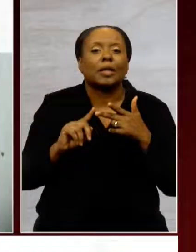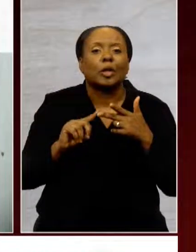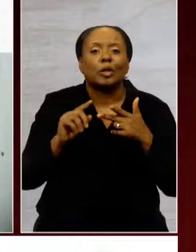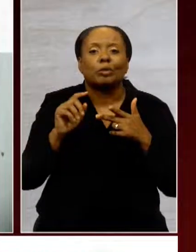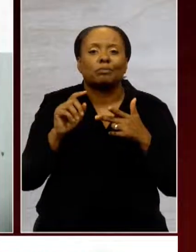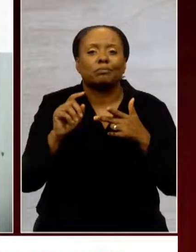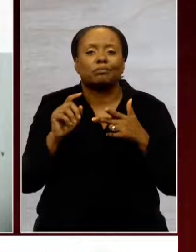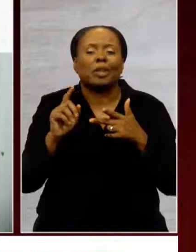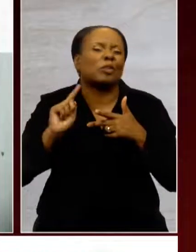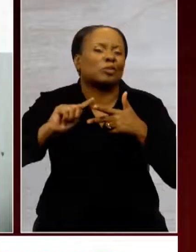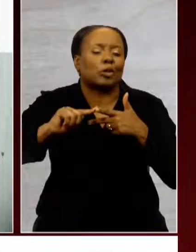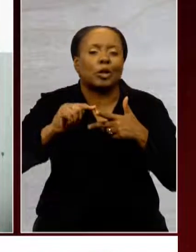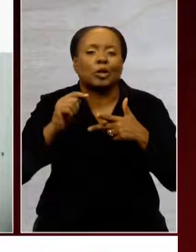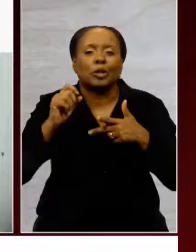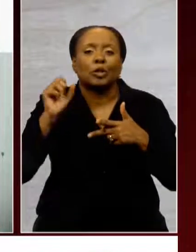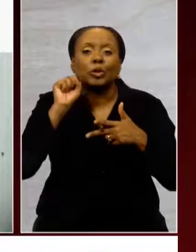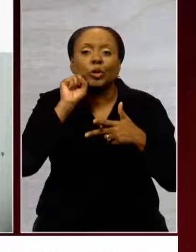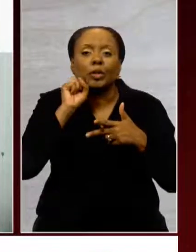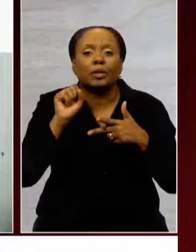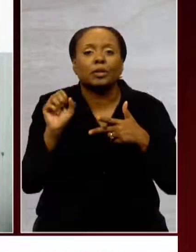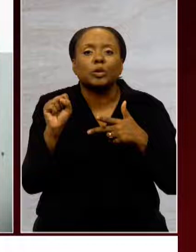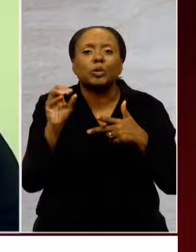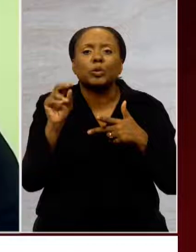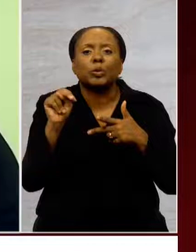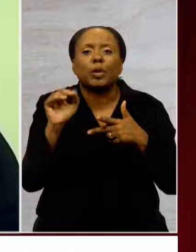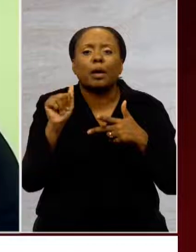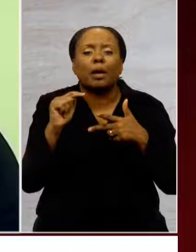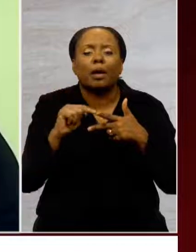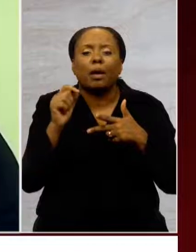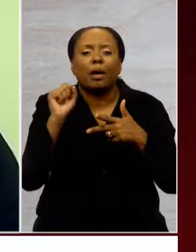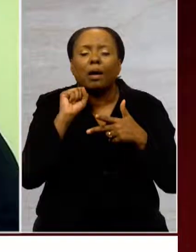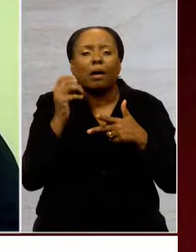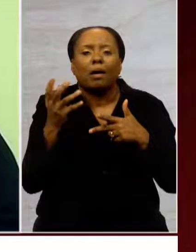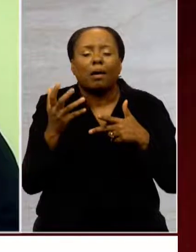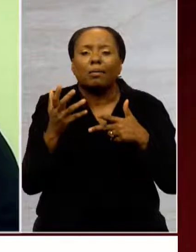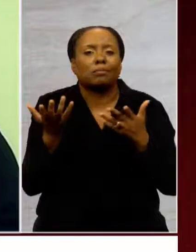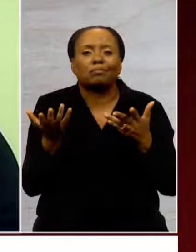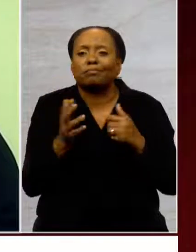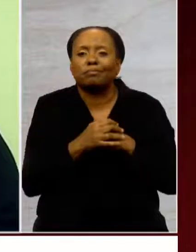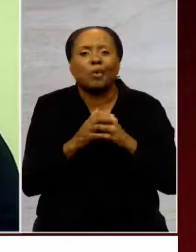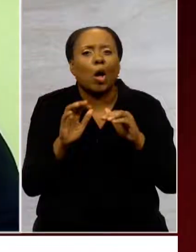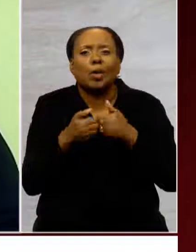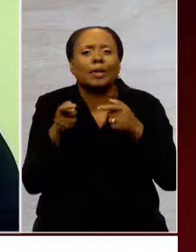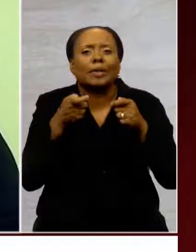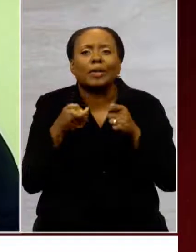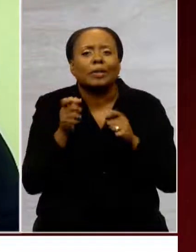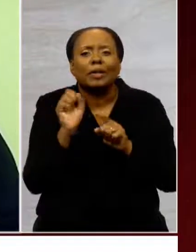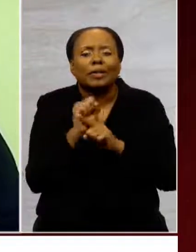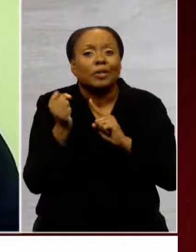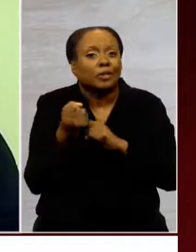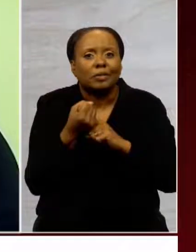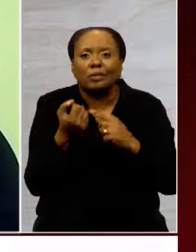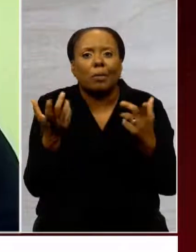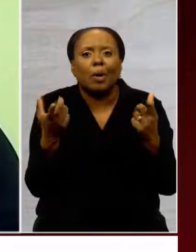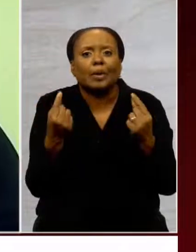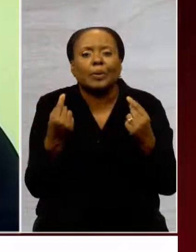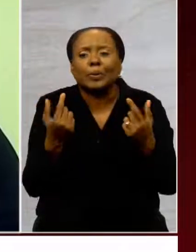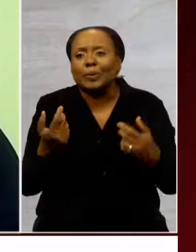well. Let's get you in here, Sonia, to talk a bit about how this can be dealt with, or can it be dealt with?